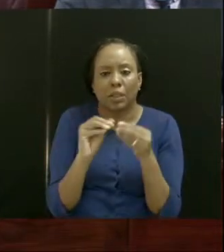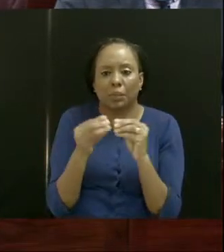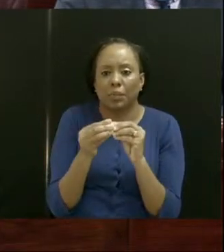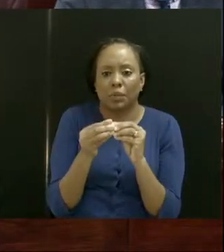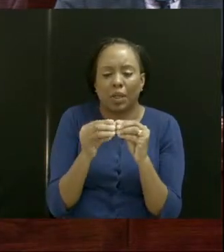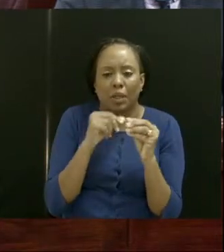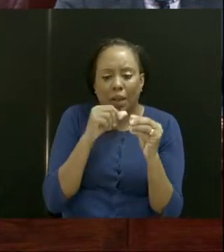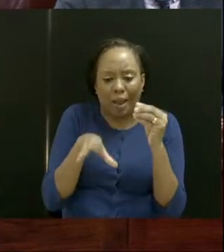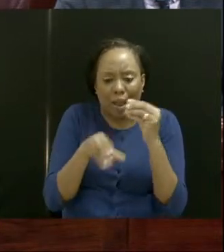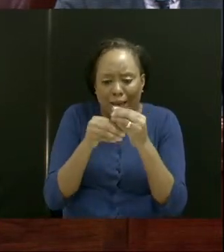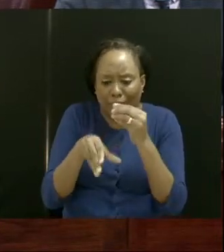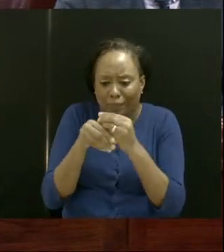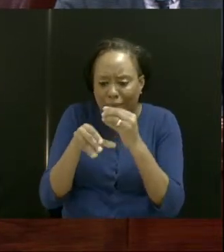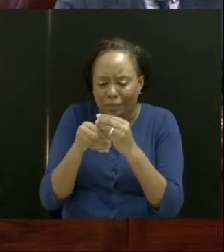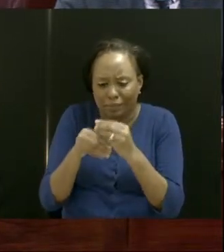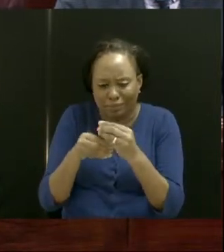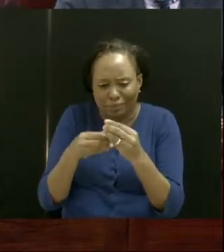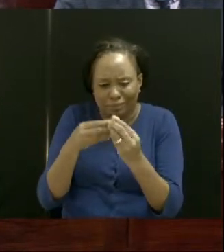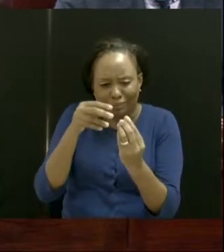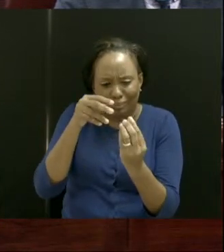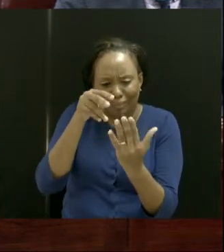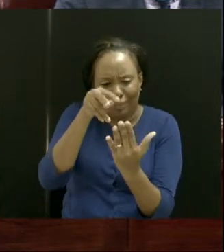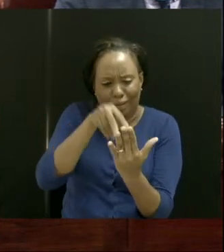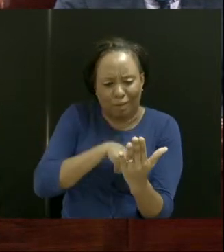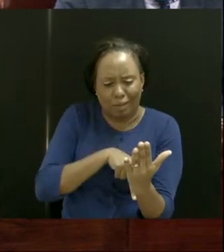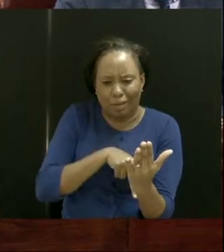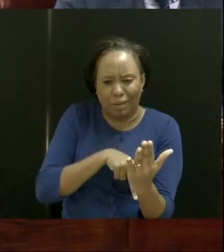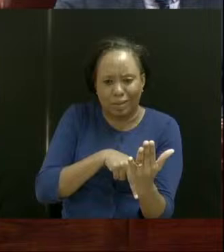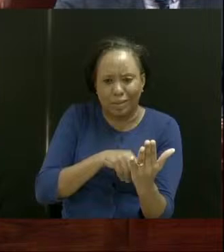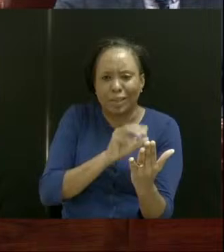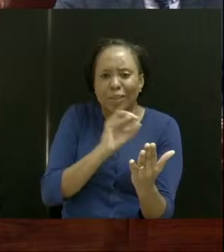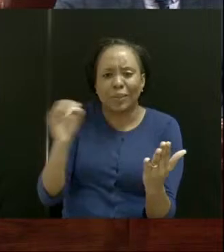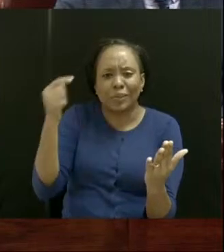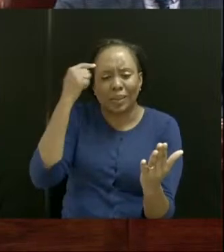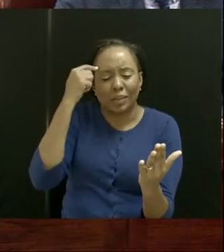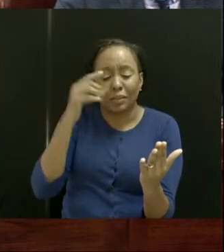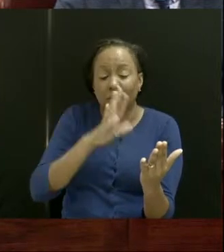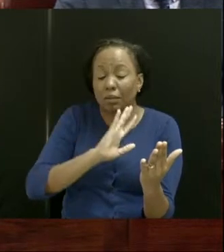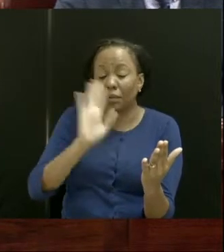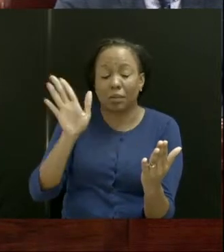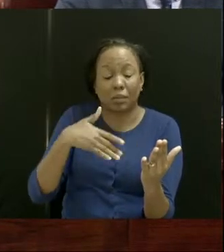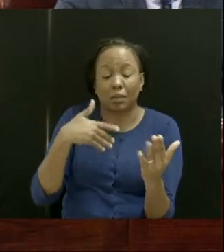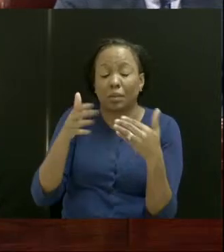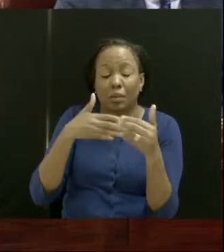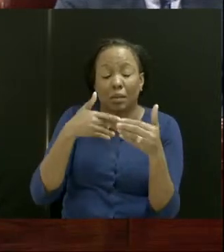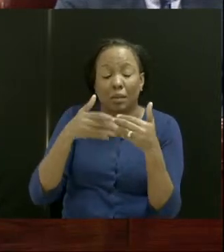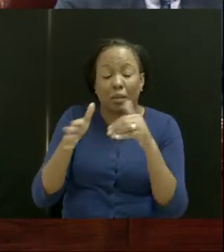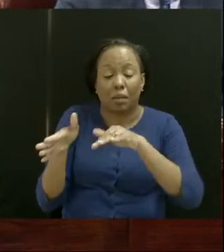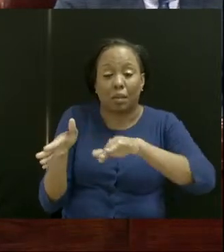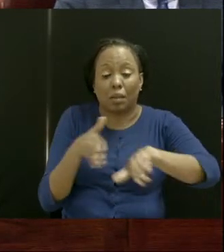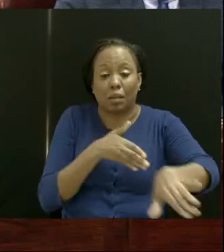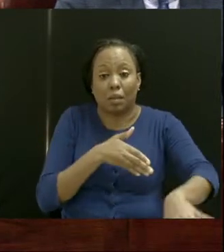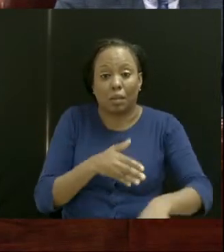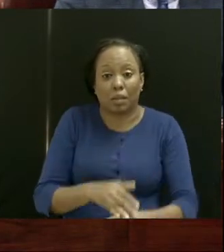add up, make no sense, but that's another story for another decade.